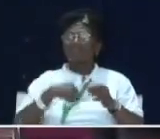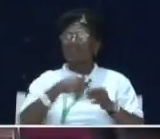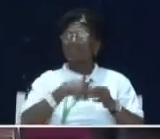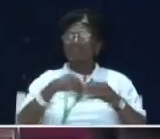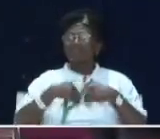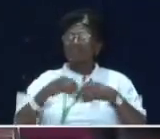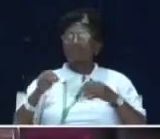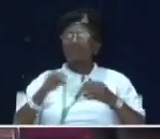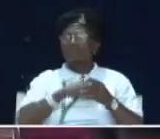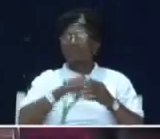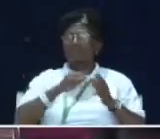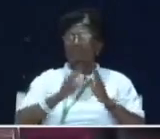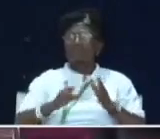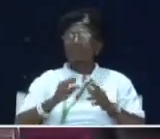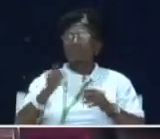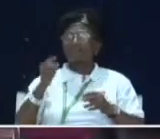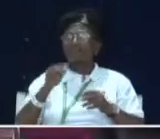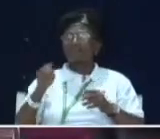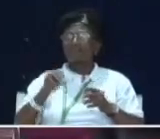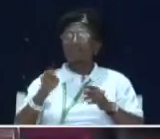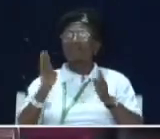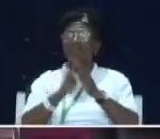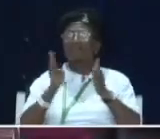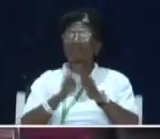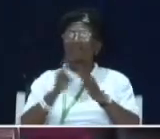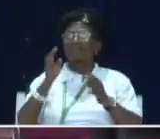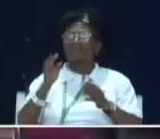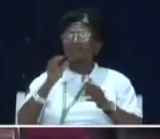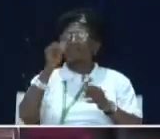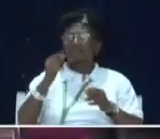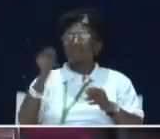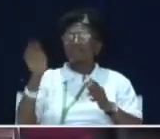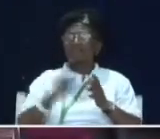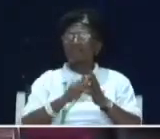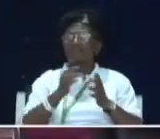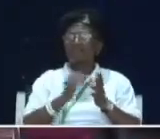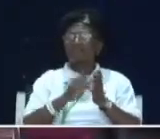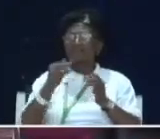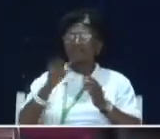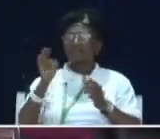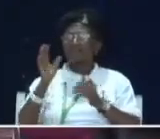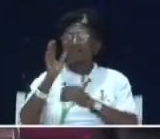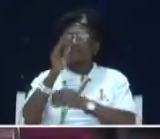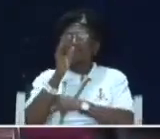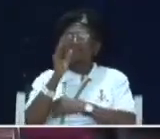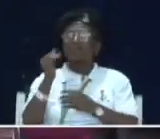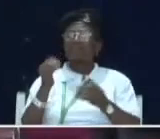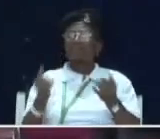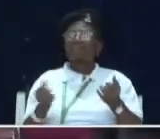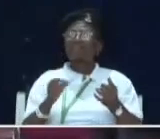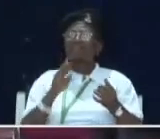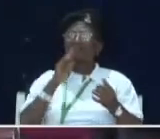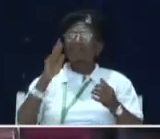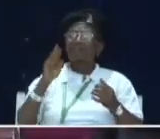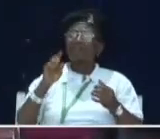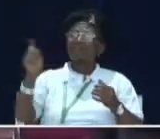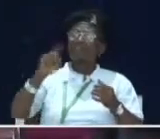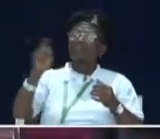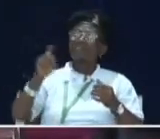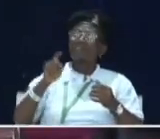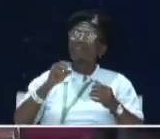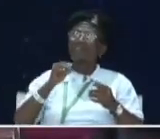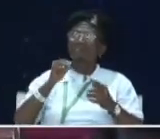conference, and by the grace of God, all the ministers in the Redeemed Christian Church of God now are hundreds of